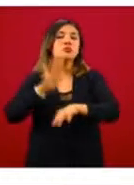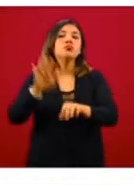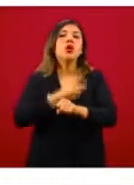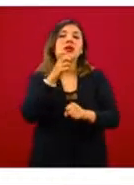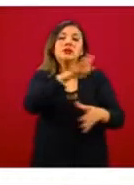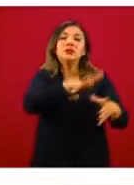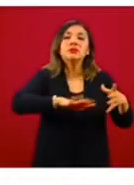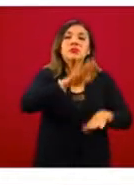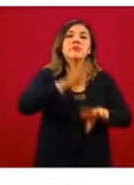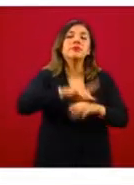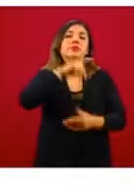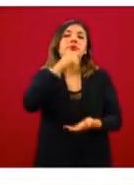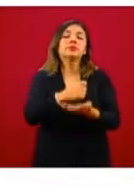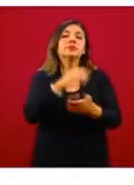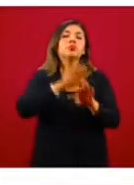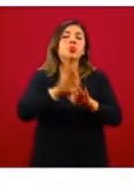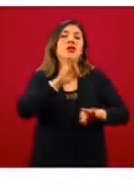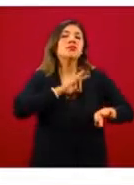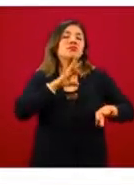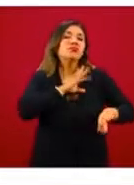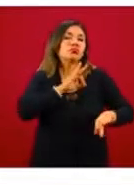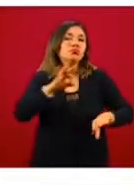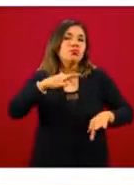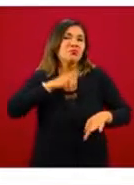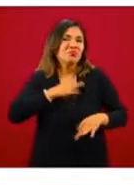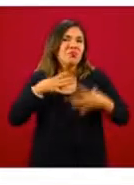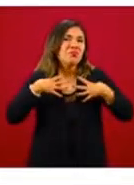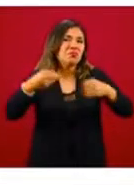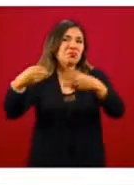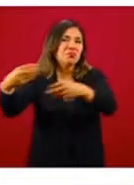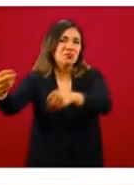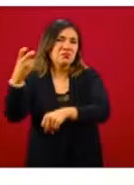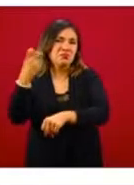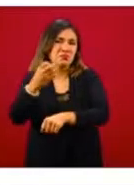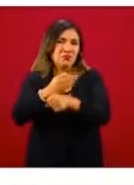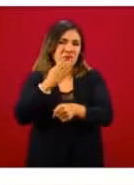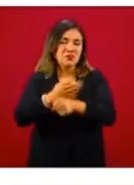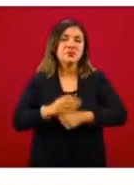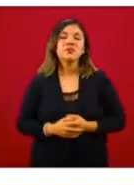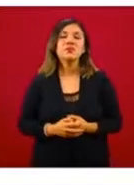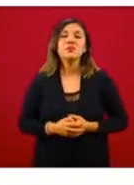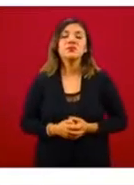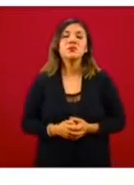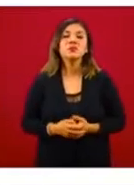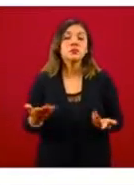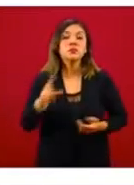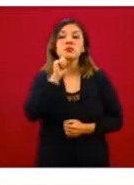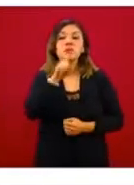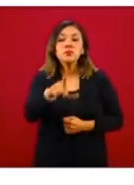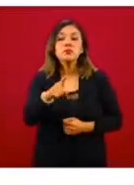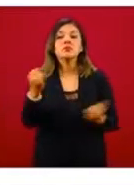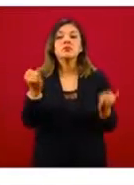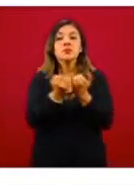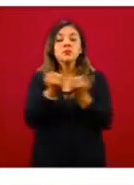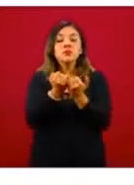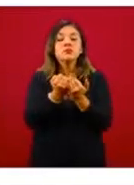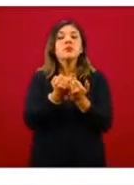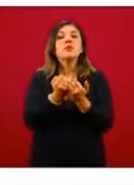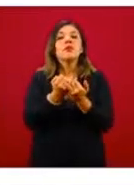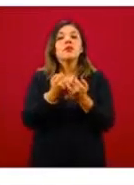The pandemic can continue to spread. We have almost 17,000 people confirmed active right